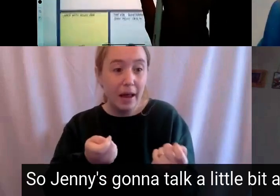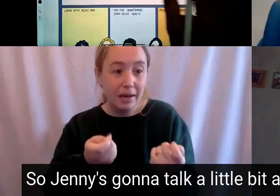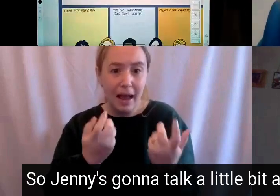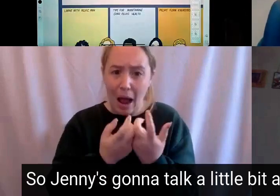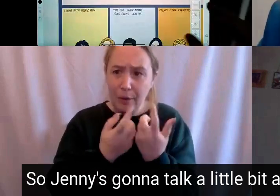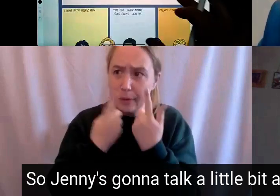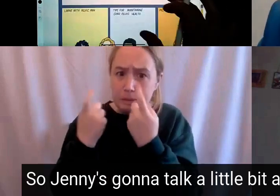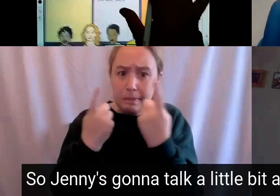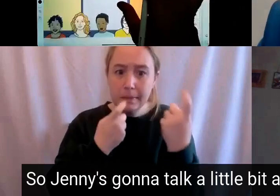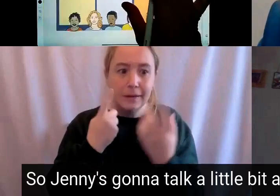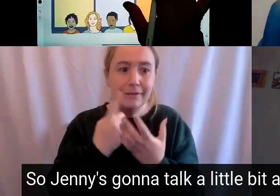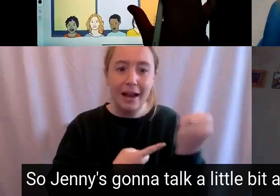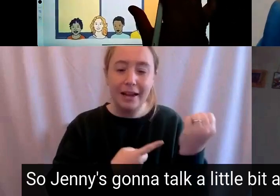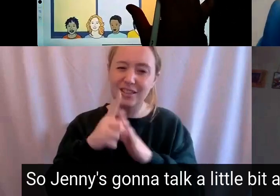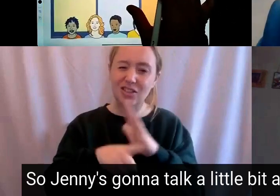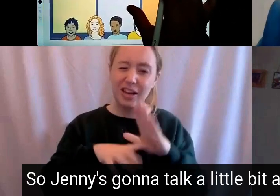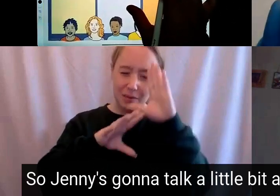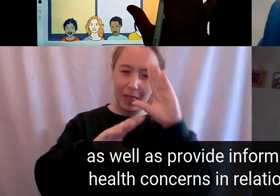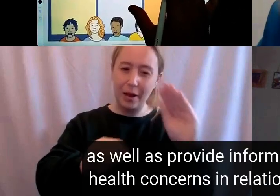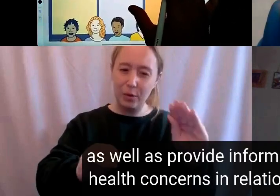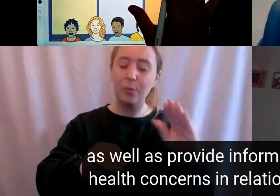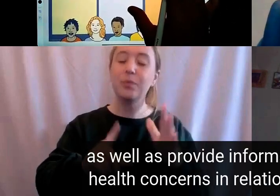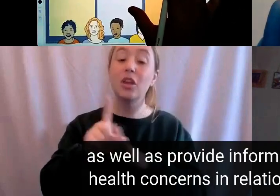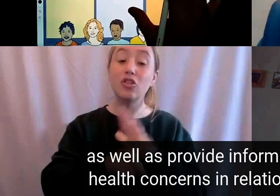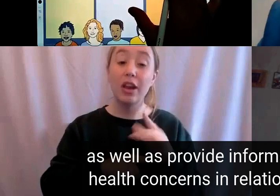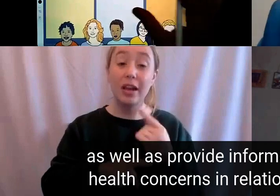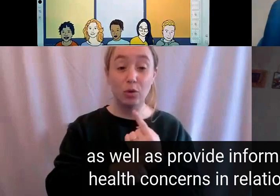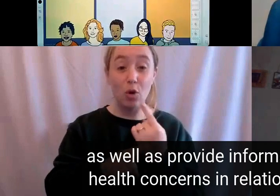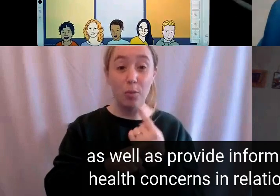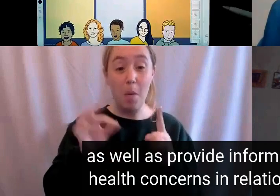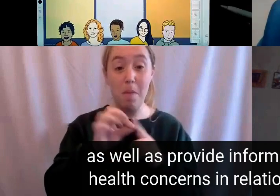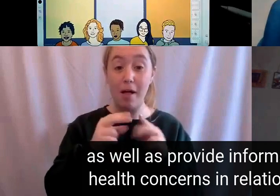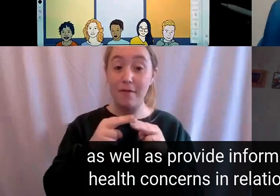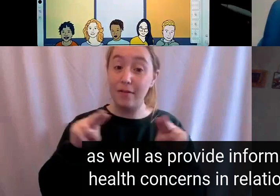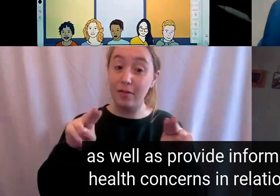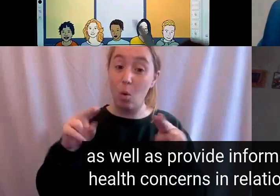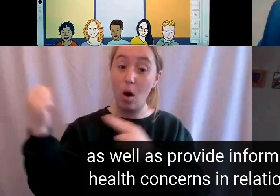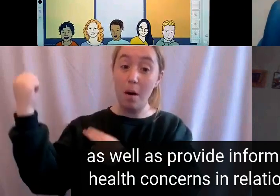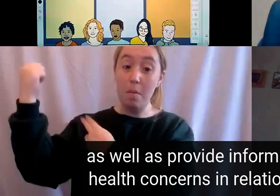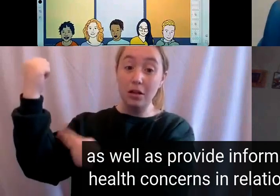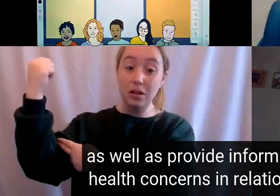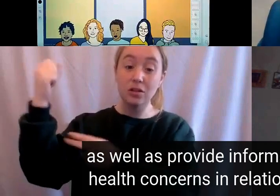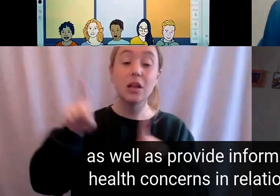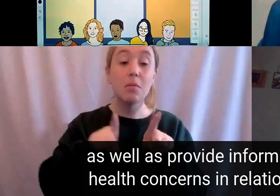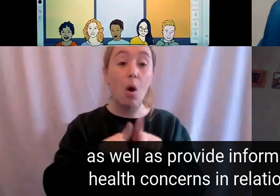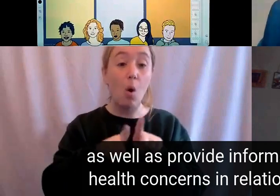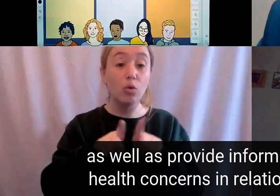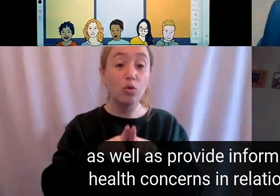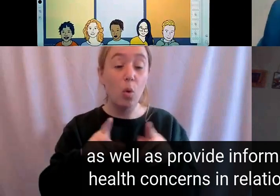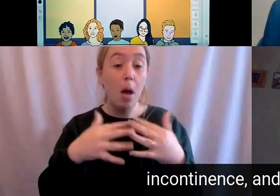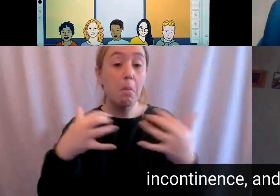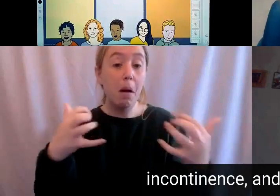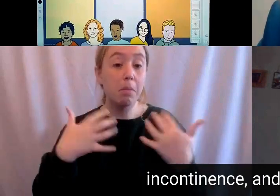a little bit about pelvic floor muscles, as well as provide information about public health concerns in relation to pelvic